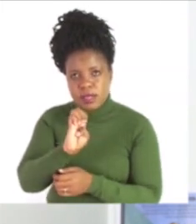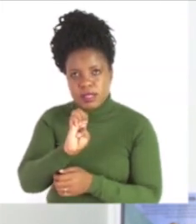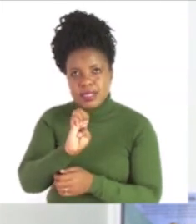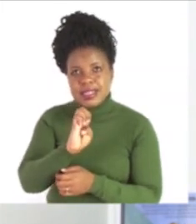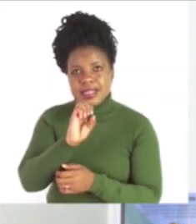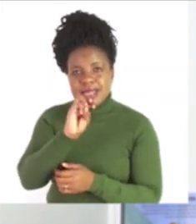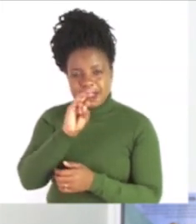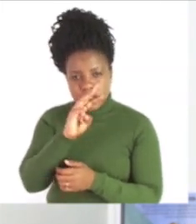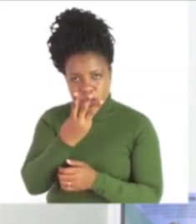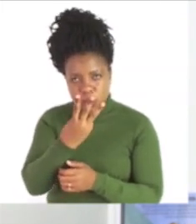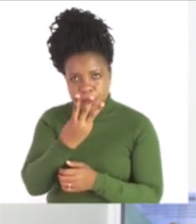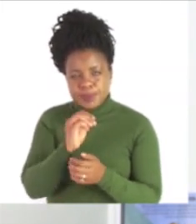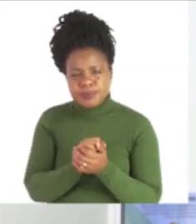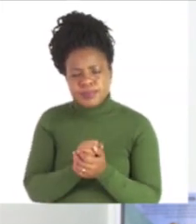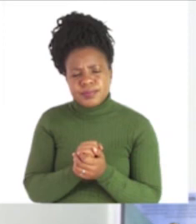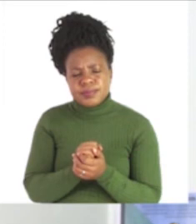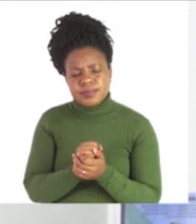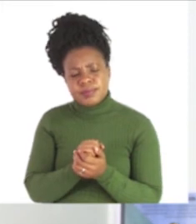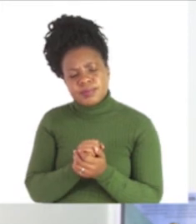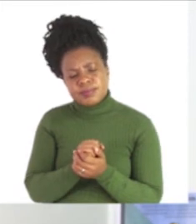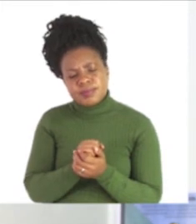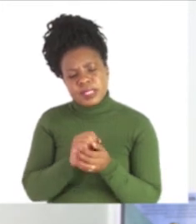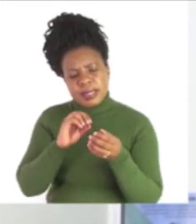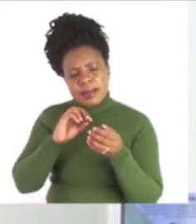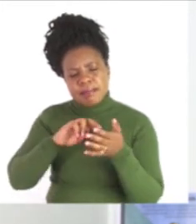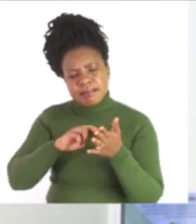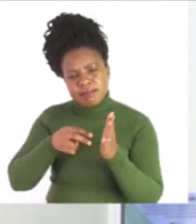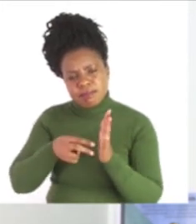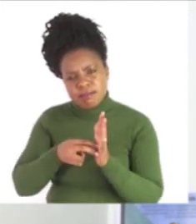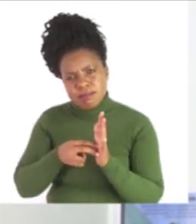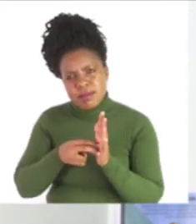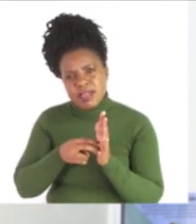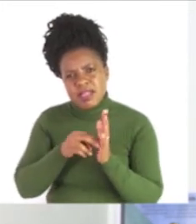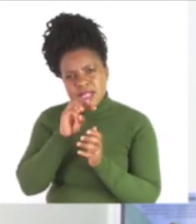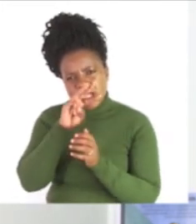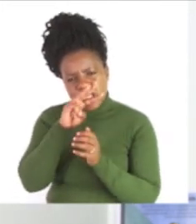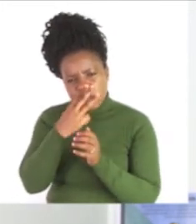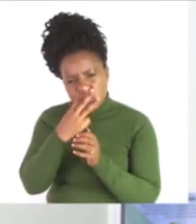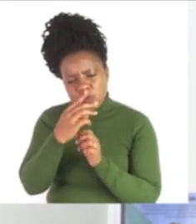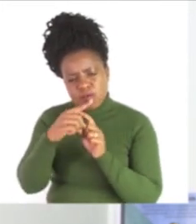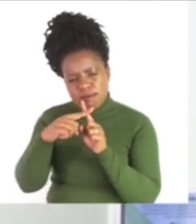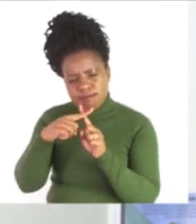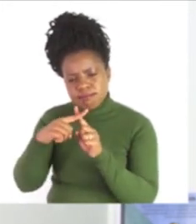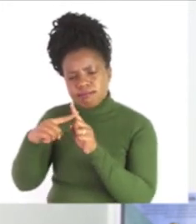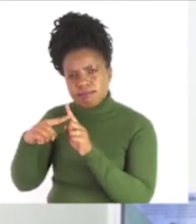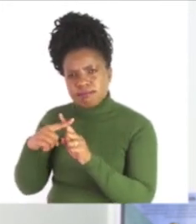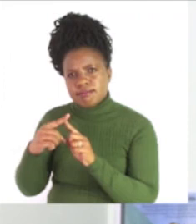If you look at that number, we have to multiply 10 2 times.